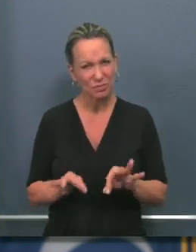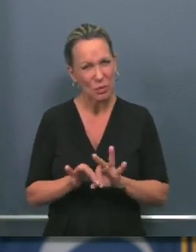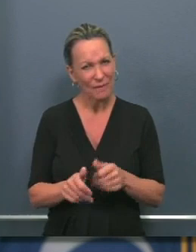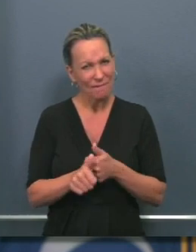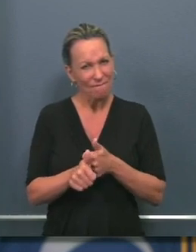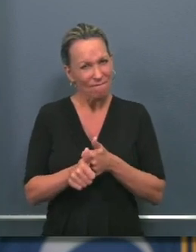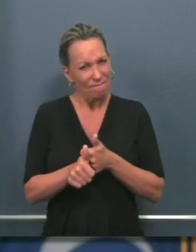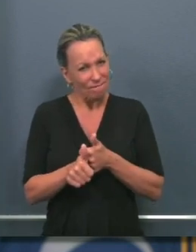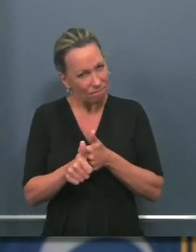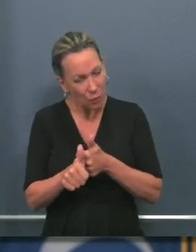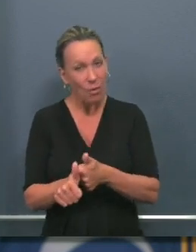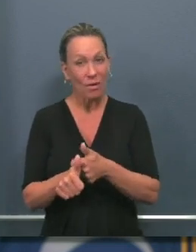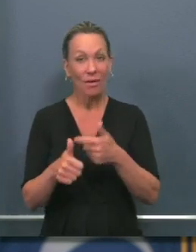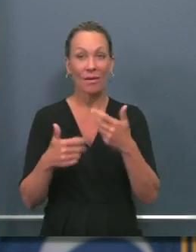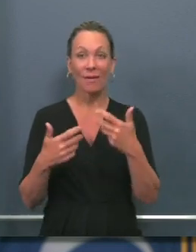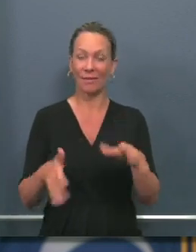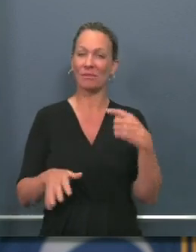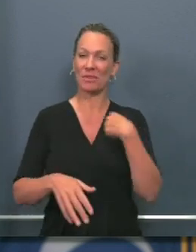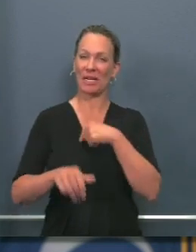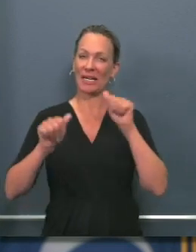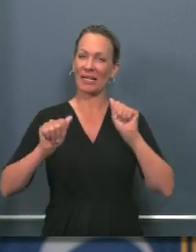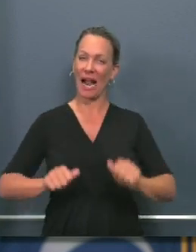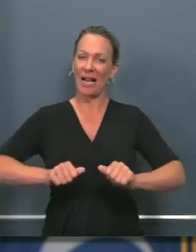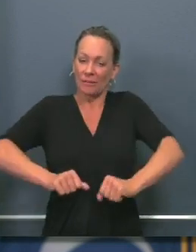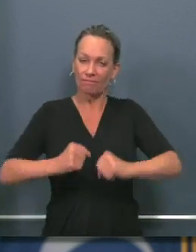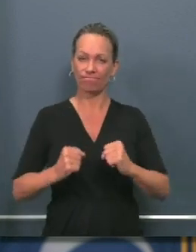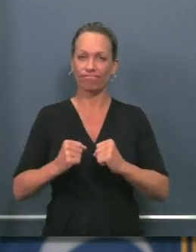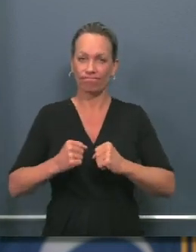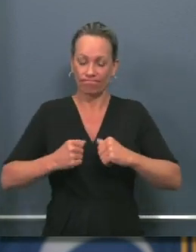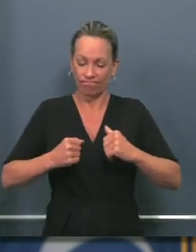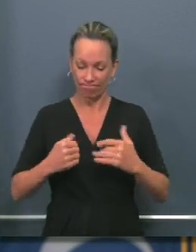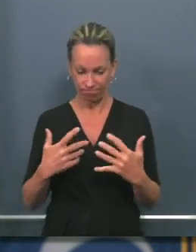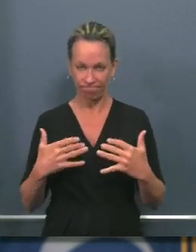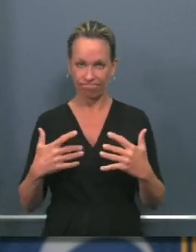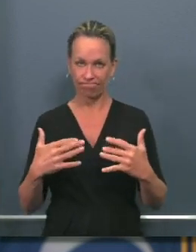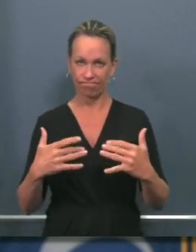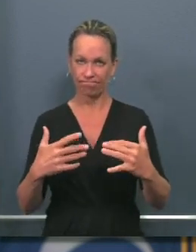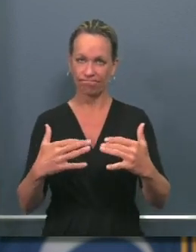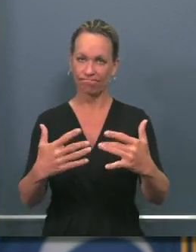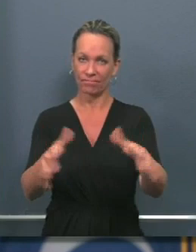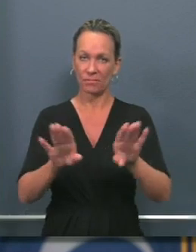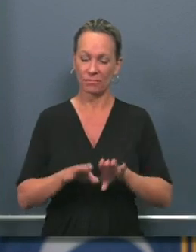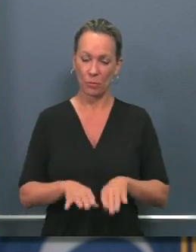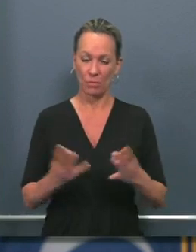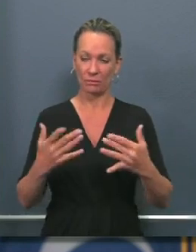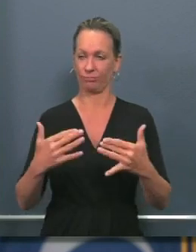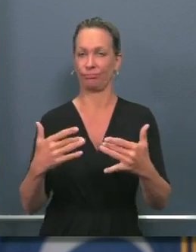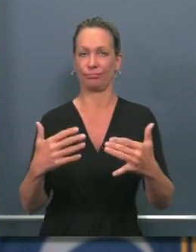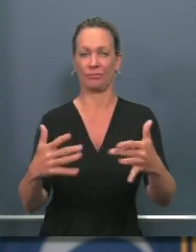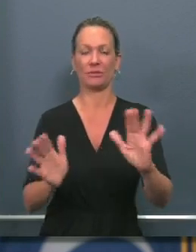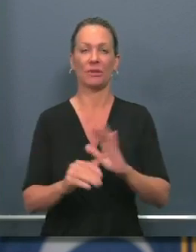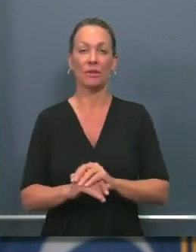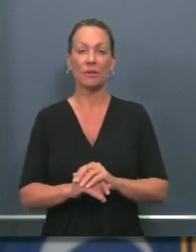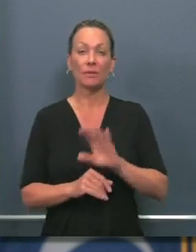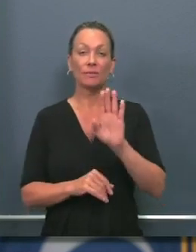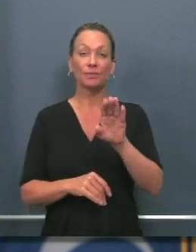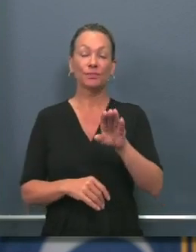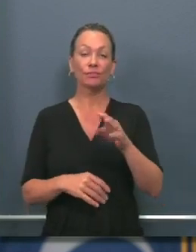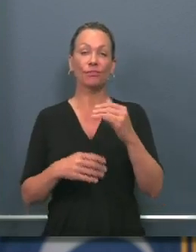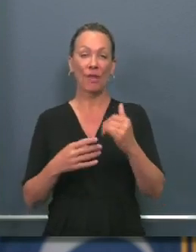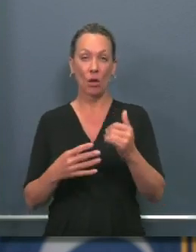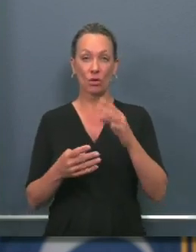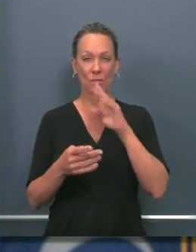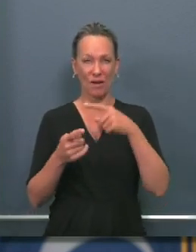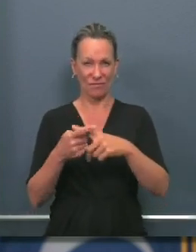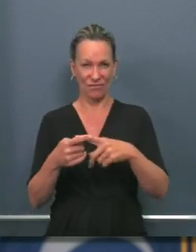It's about large festivals. It's about conventions. We are not there yet. That's about fans in stadiums.